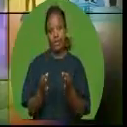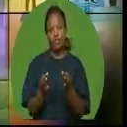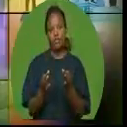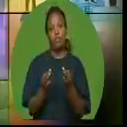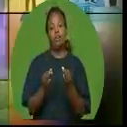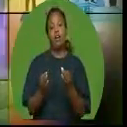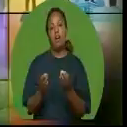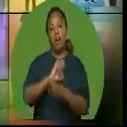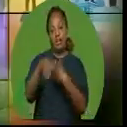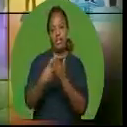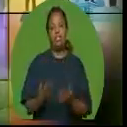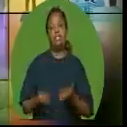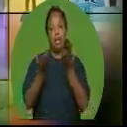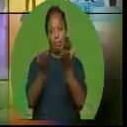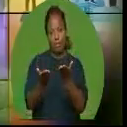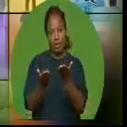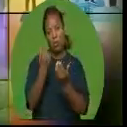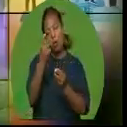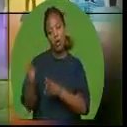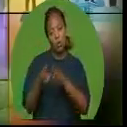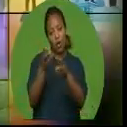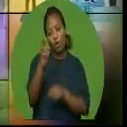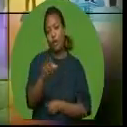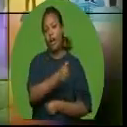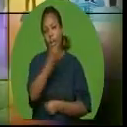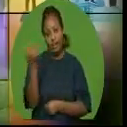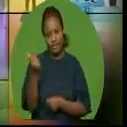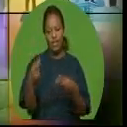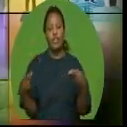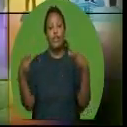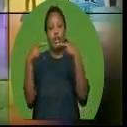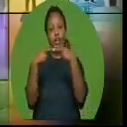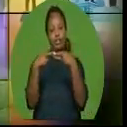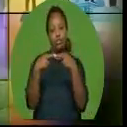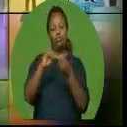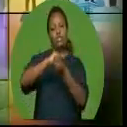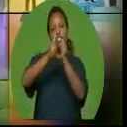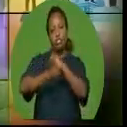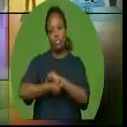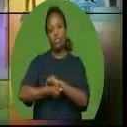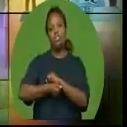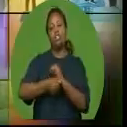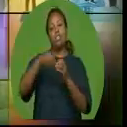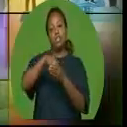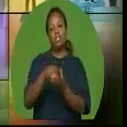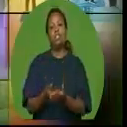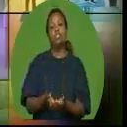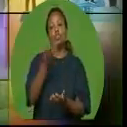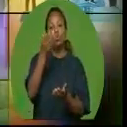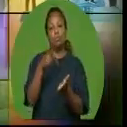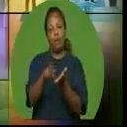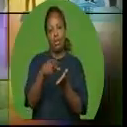determinants of aggregate supply are in one way or another related to the change in